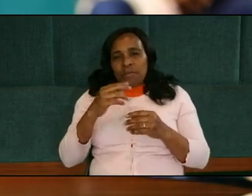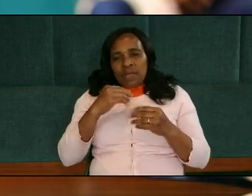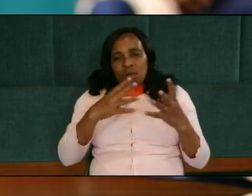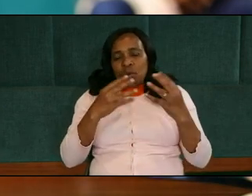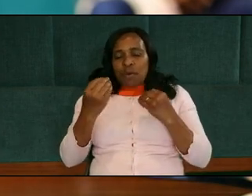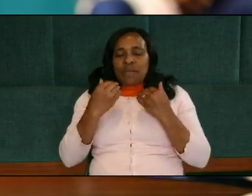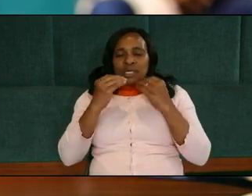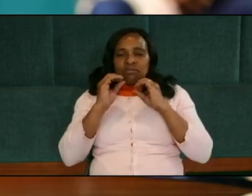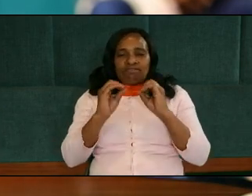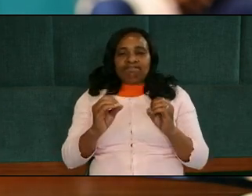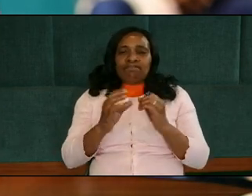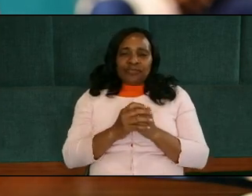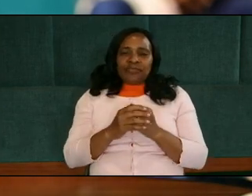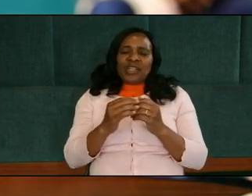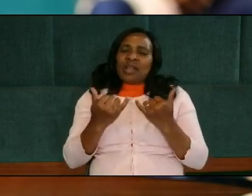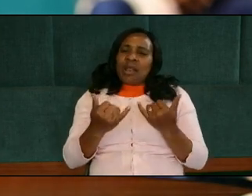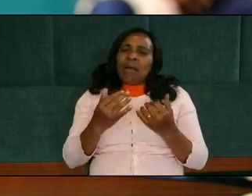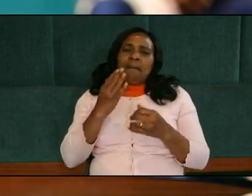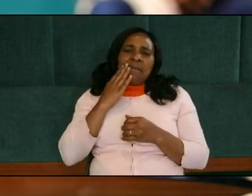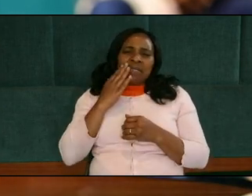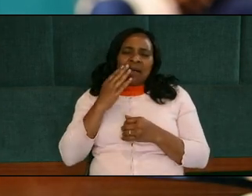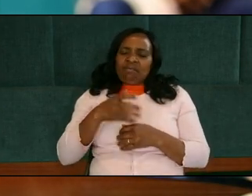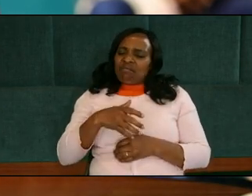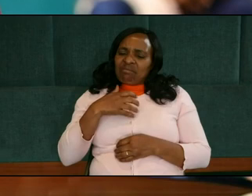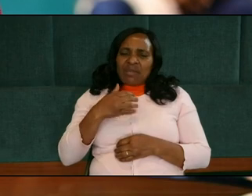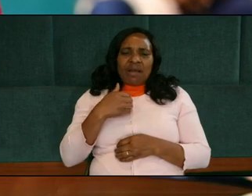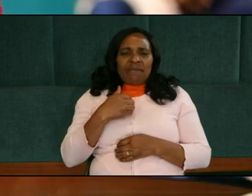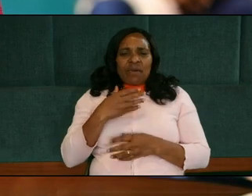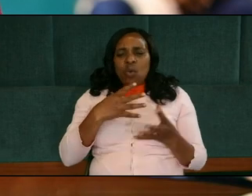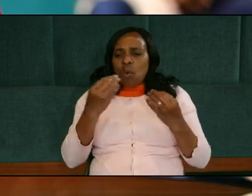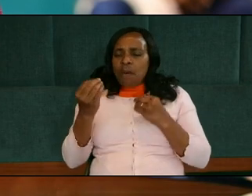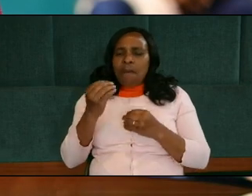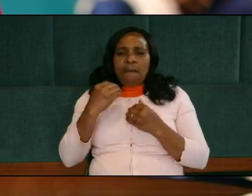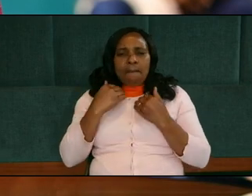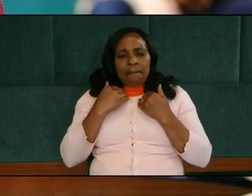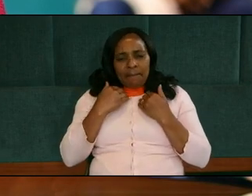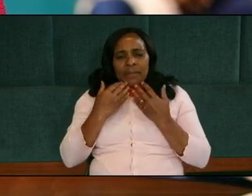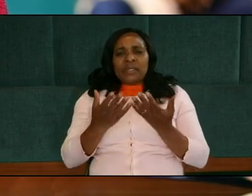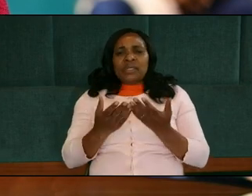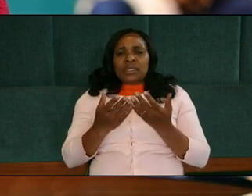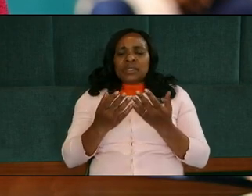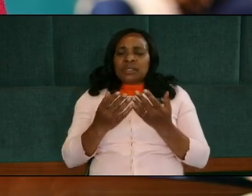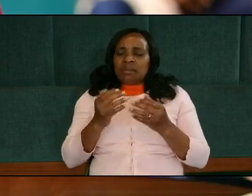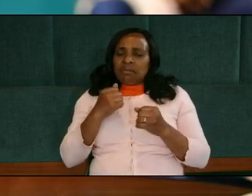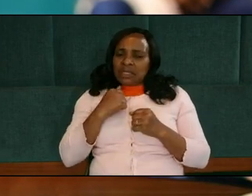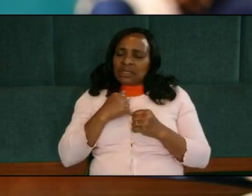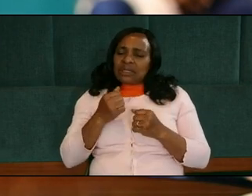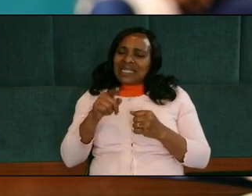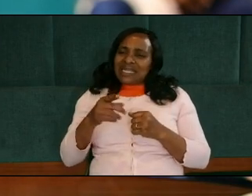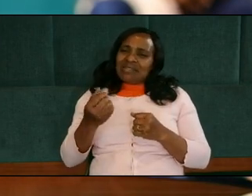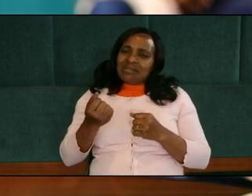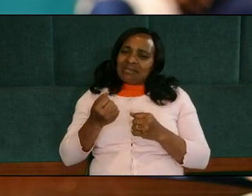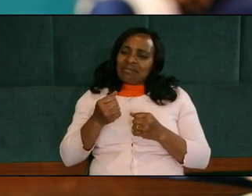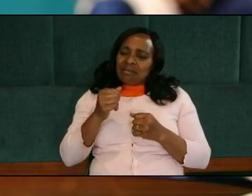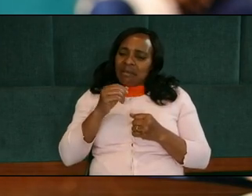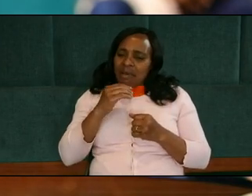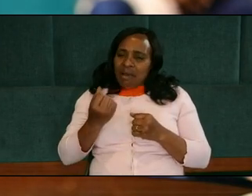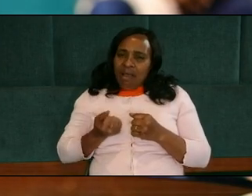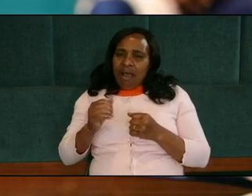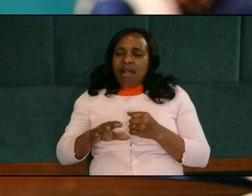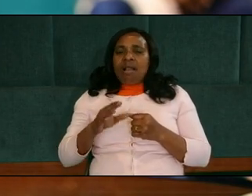want to go to bed." Now Mother was angry. "Go to bed," she demanded. But Adama still didn't want to go to